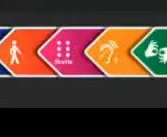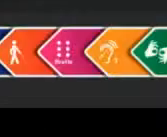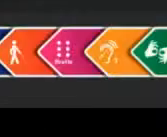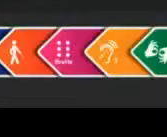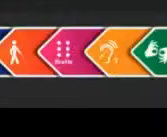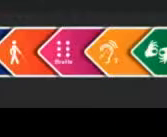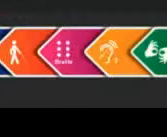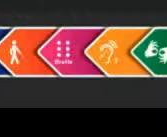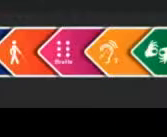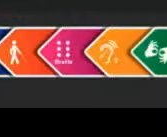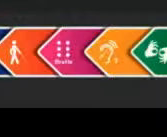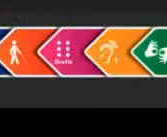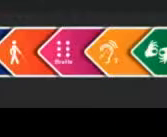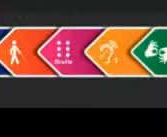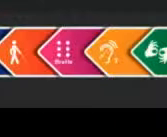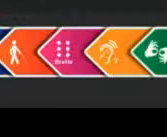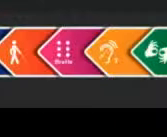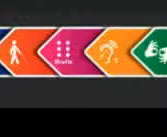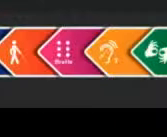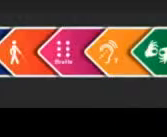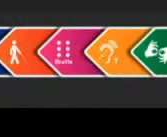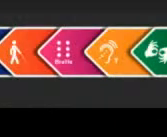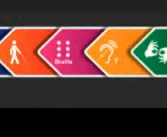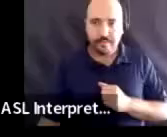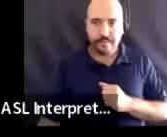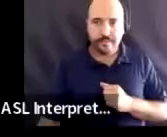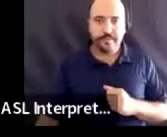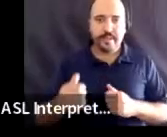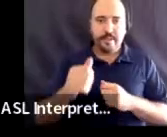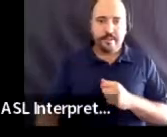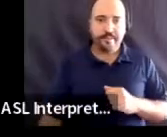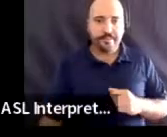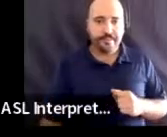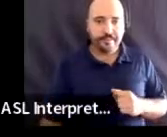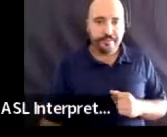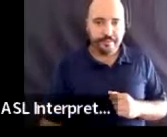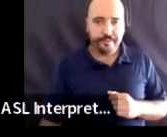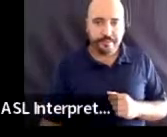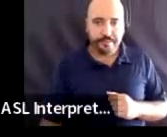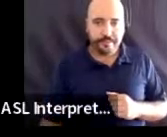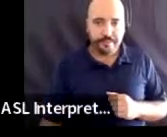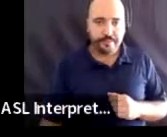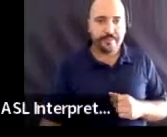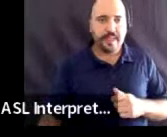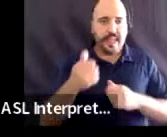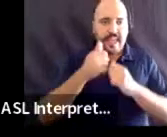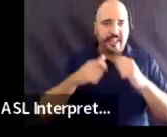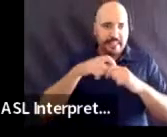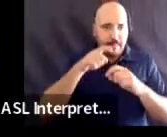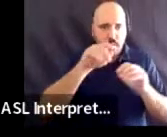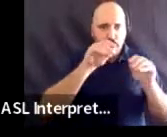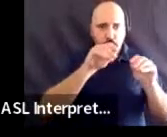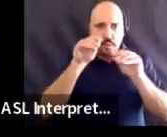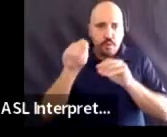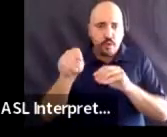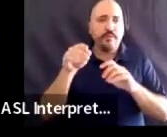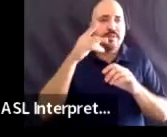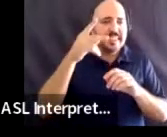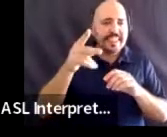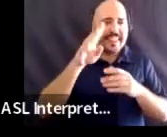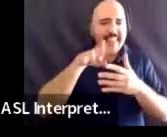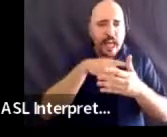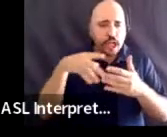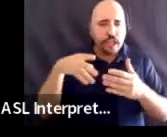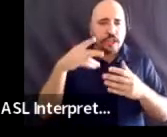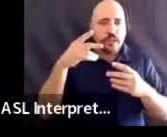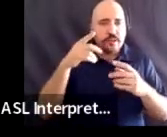always returns to the top H2 of the calendar, which describes the contents of what's in that view.